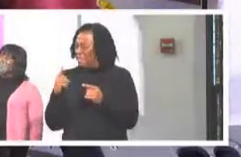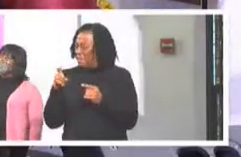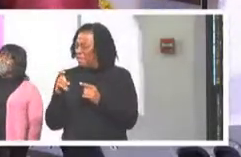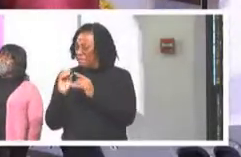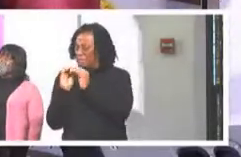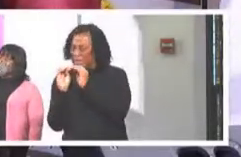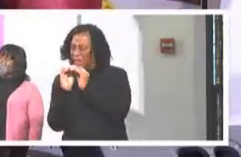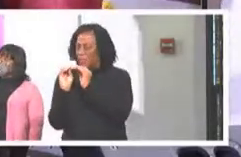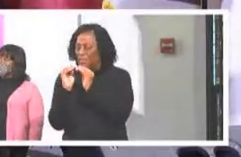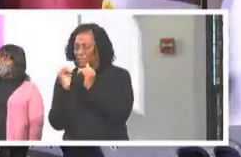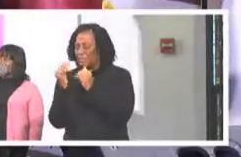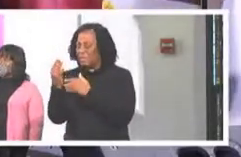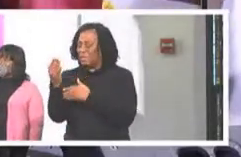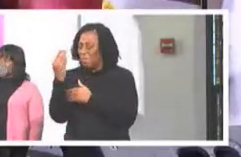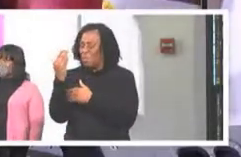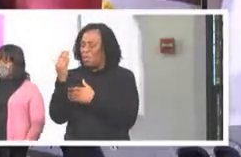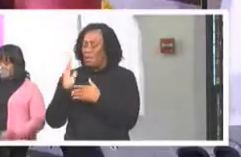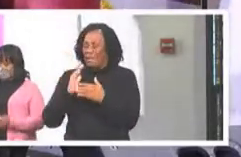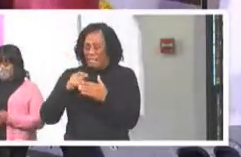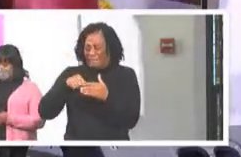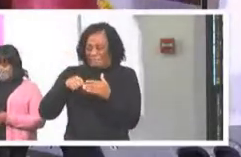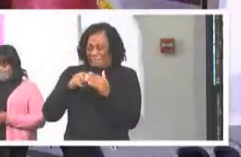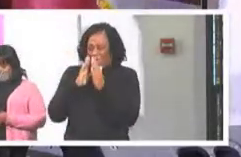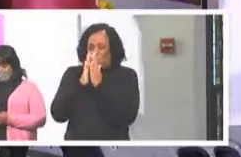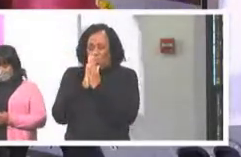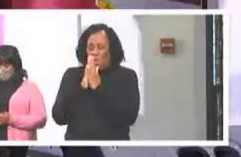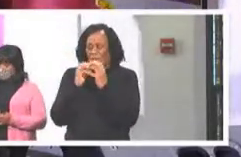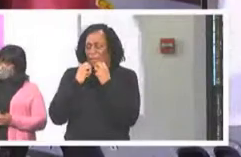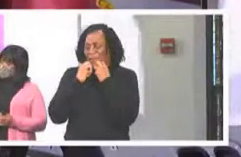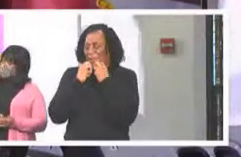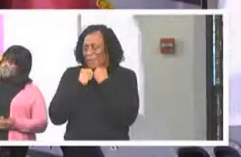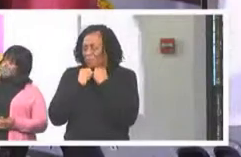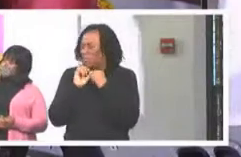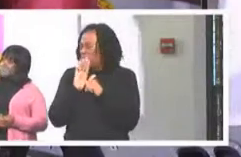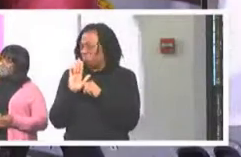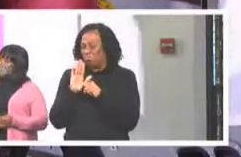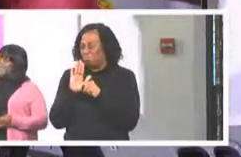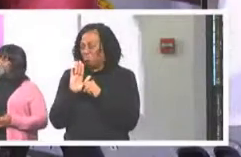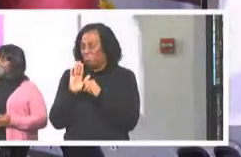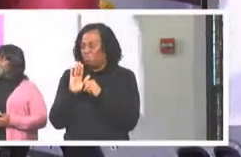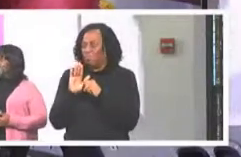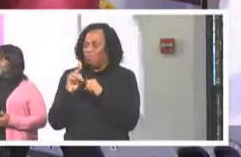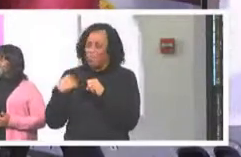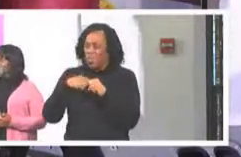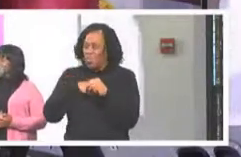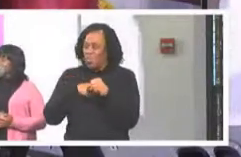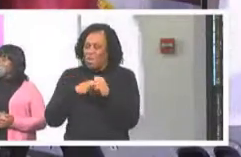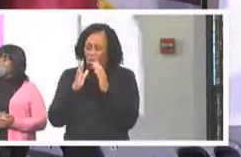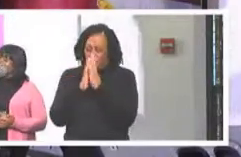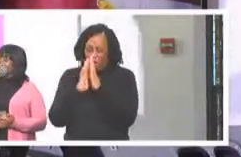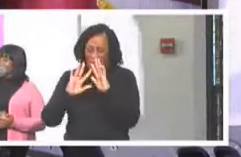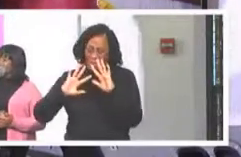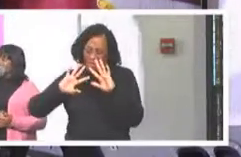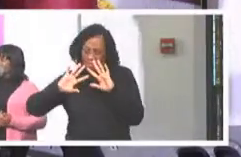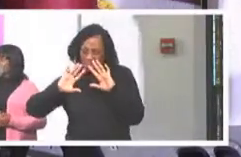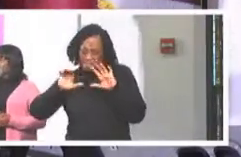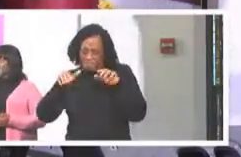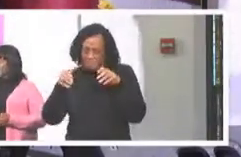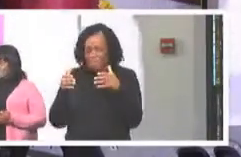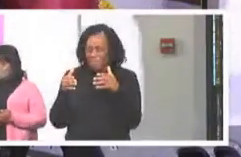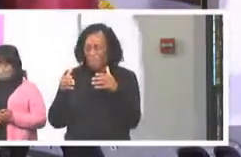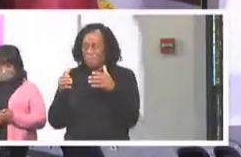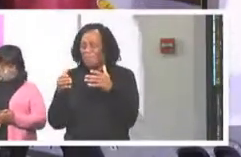this is not just a selfish prayer, but this is a collective prayer. To acknowledge your presence in this space because you